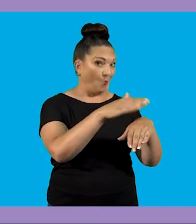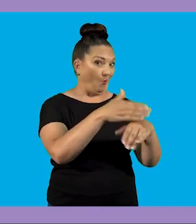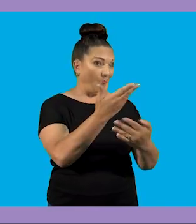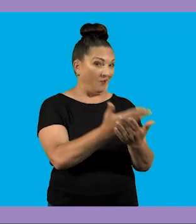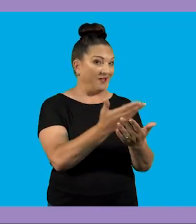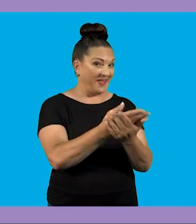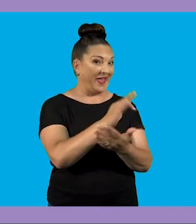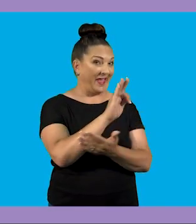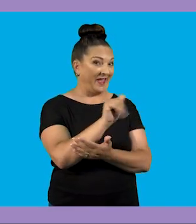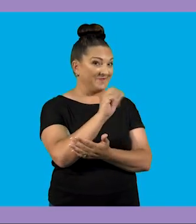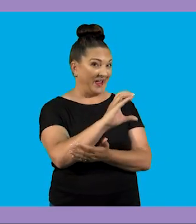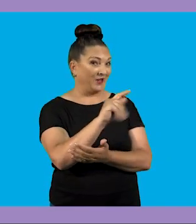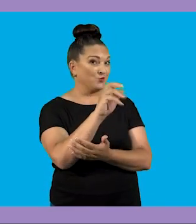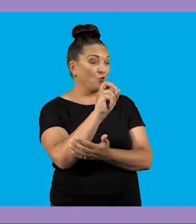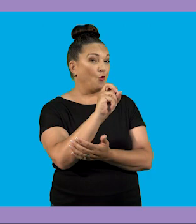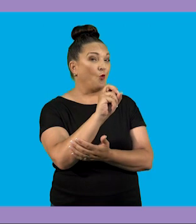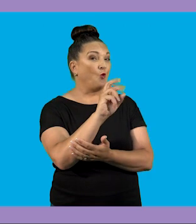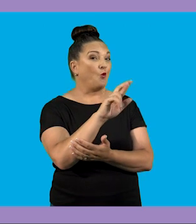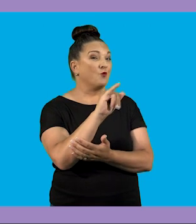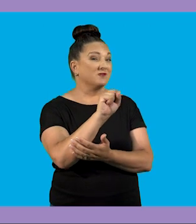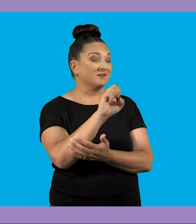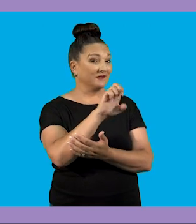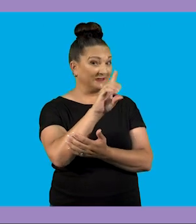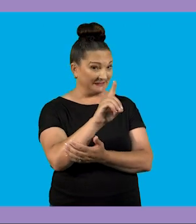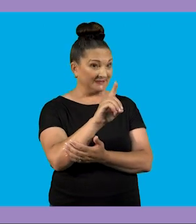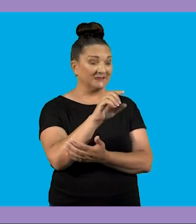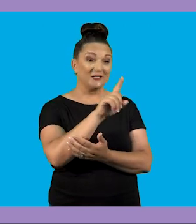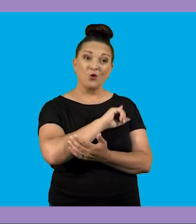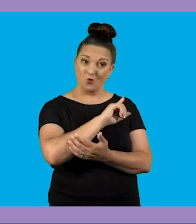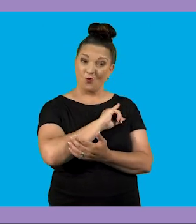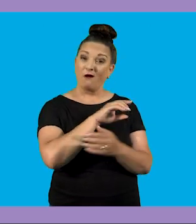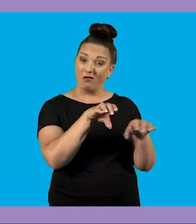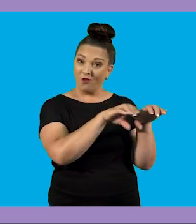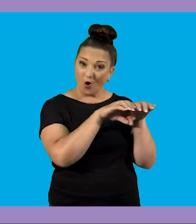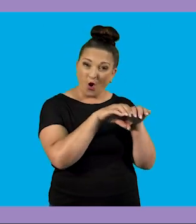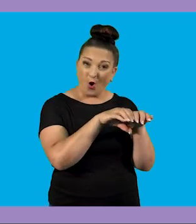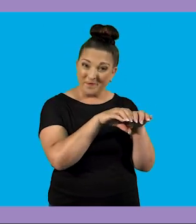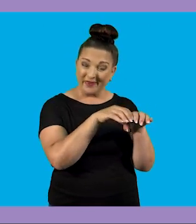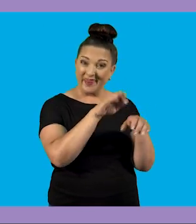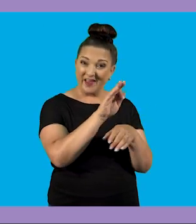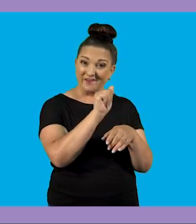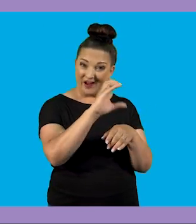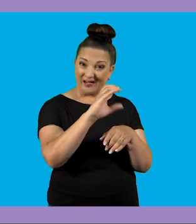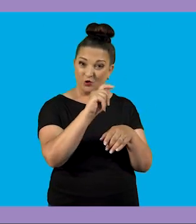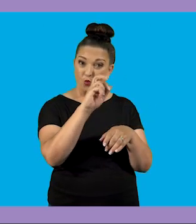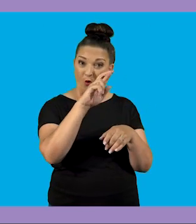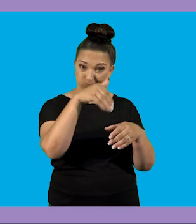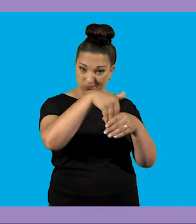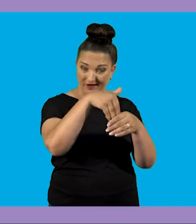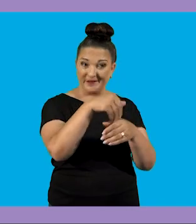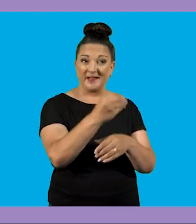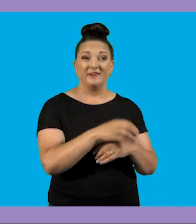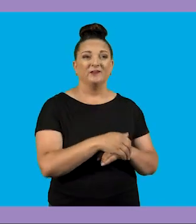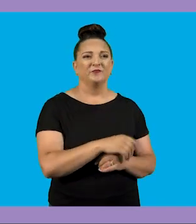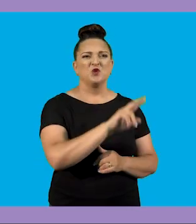be factorized, because if you look at each bracket, we can see that there is a common factor. Let's look at this first bracket